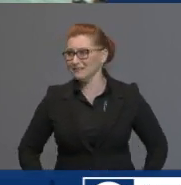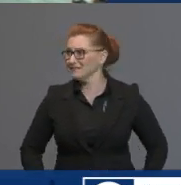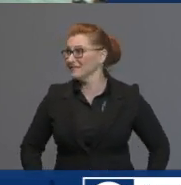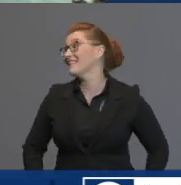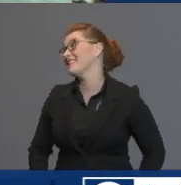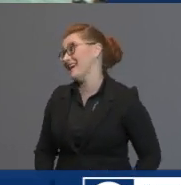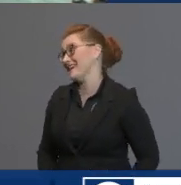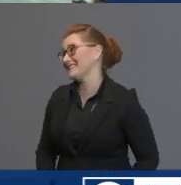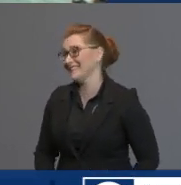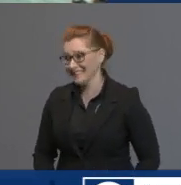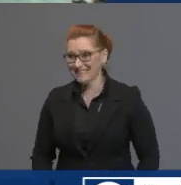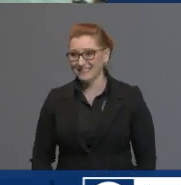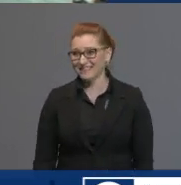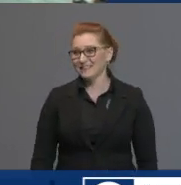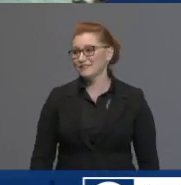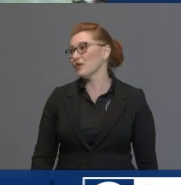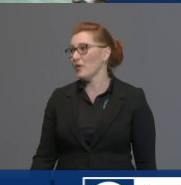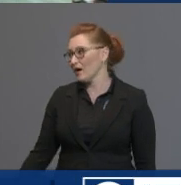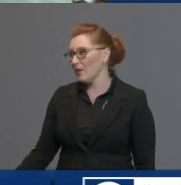Yes. So you know.